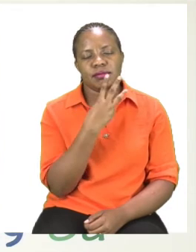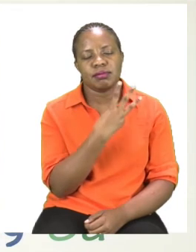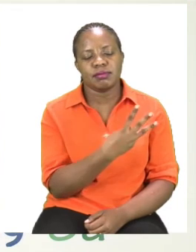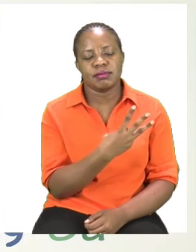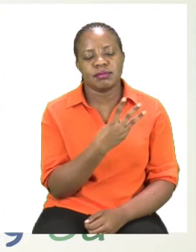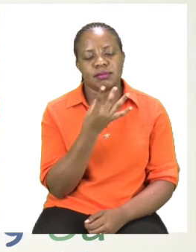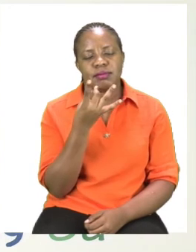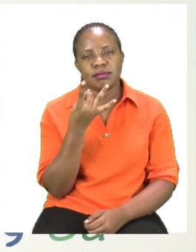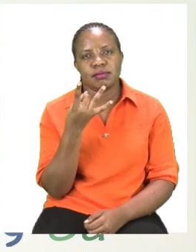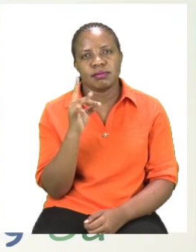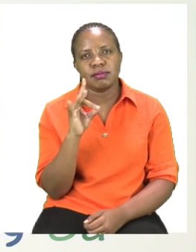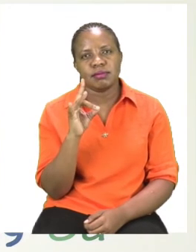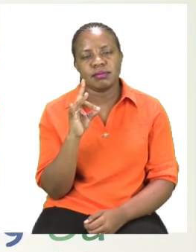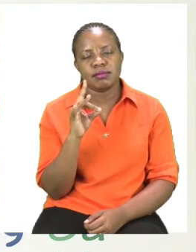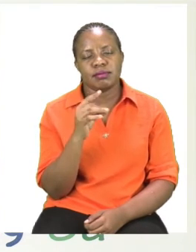38,